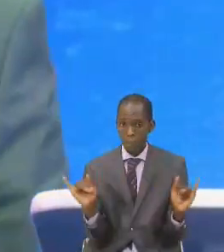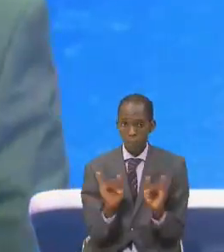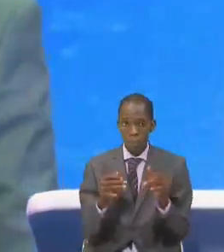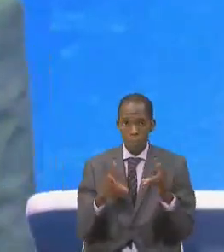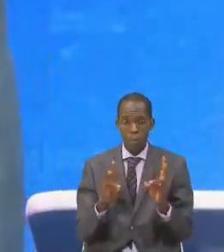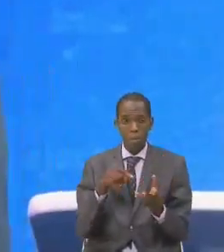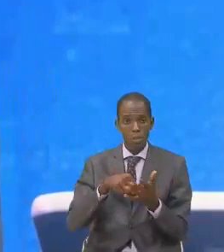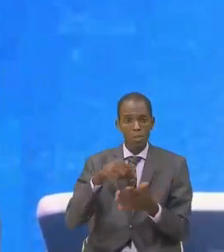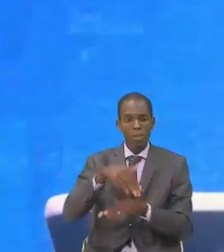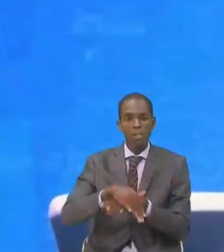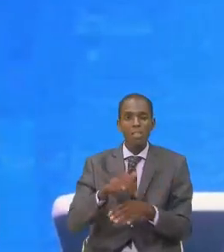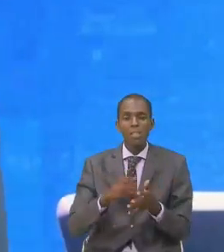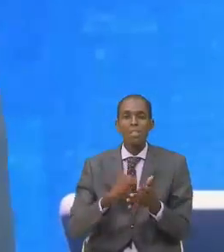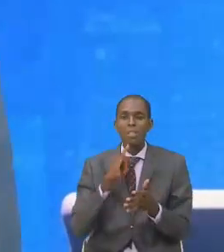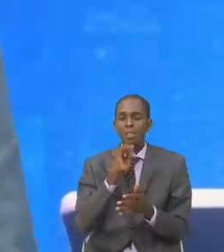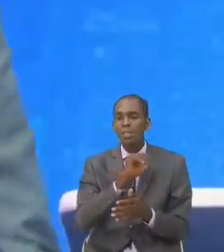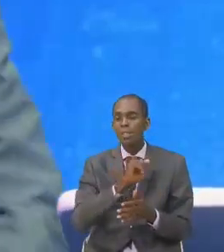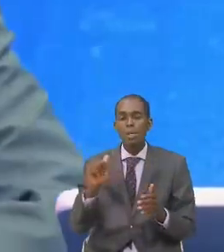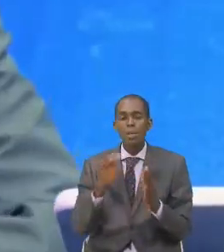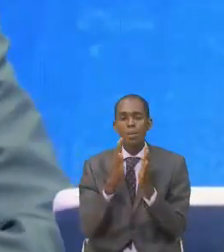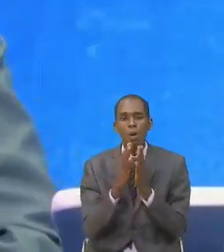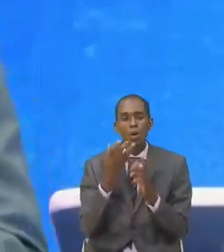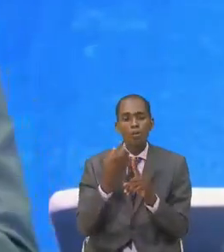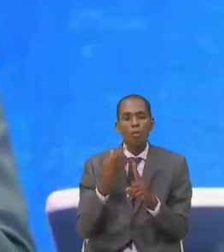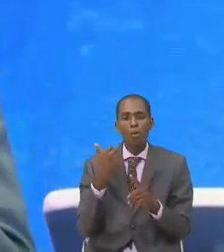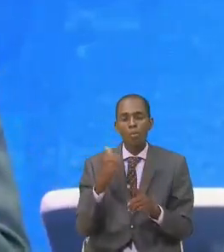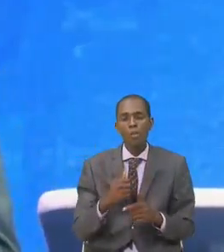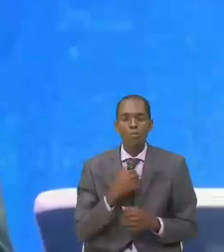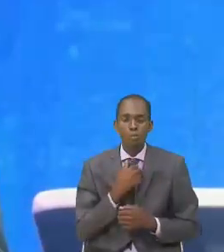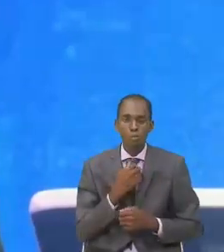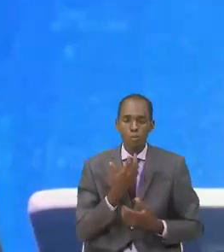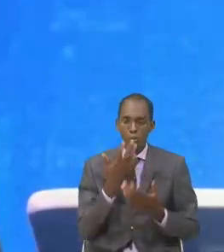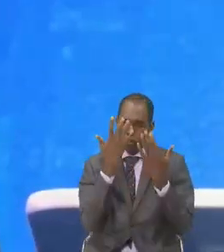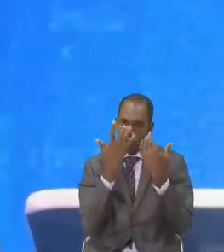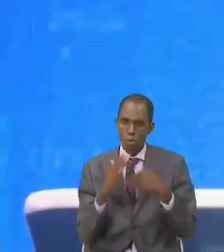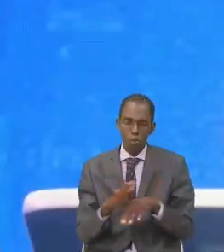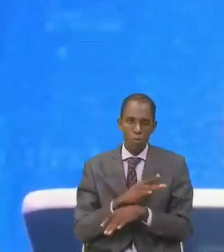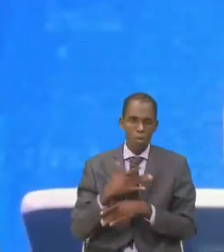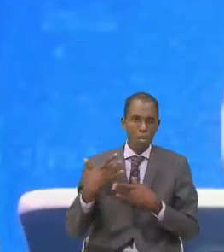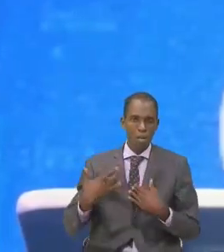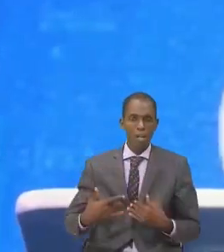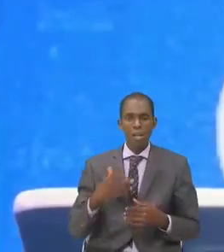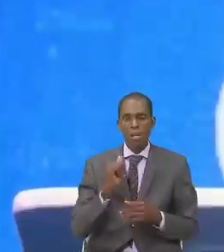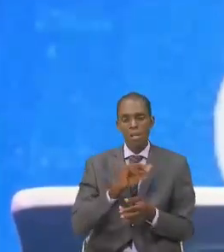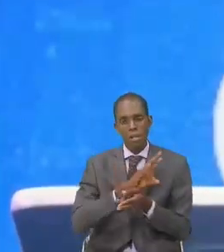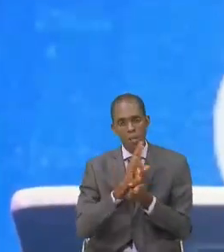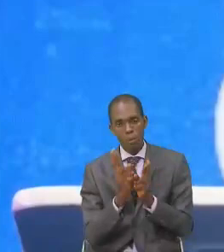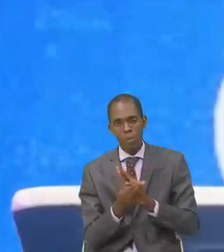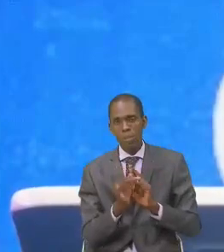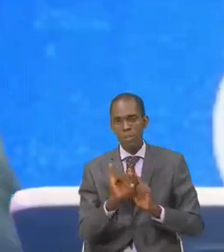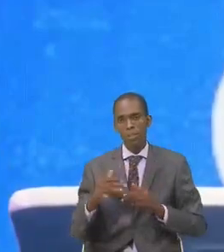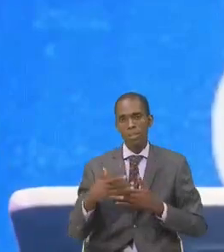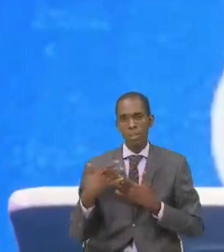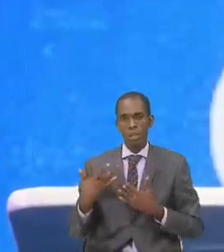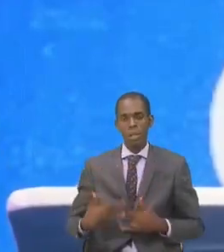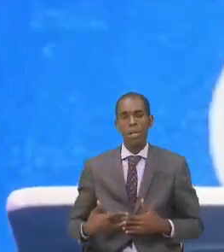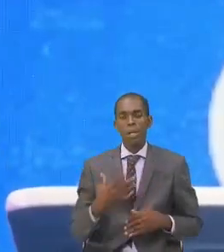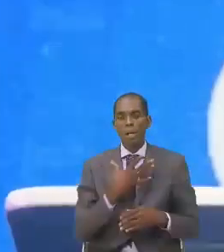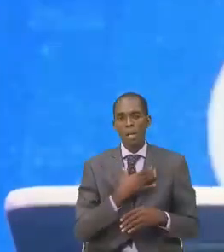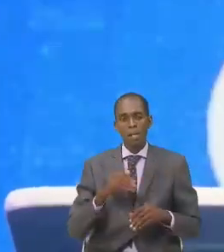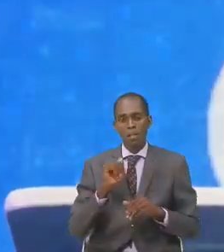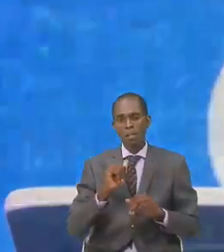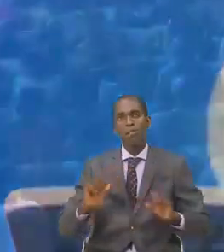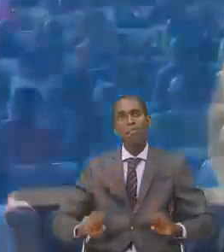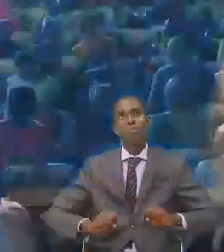As you pray that prayer tonight, it's a prayer from a penitent heart, from a repentant heart. It's a